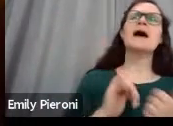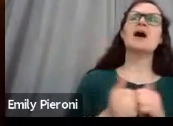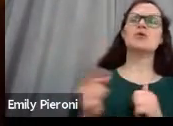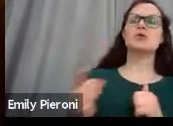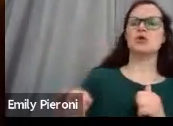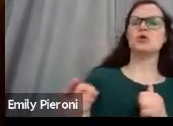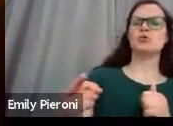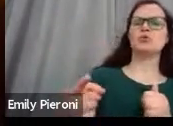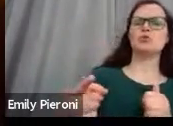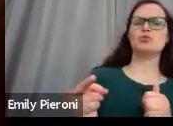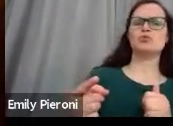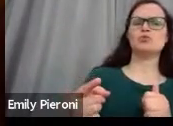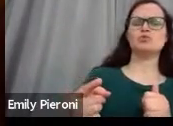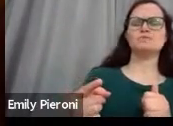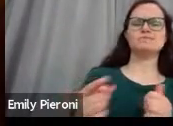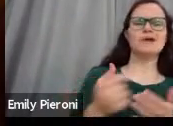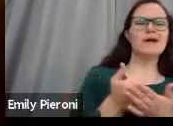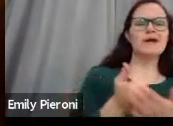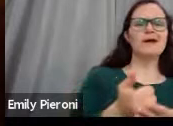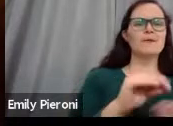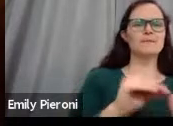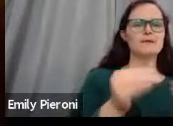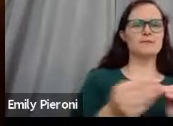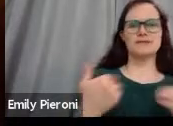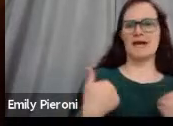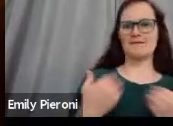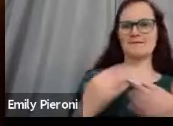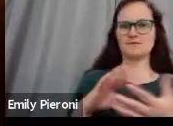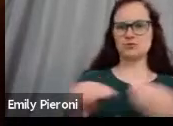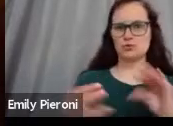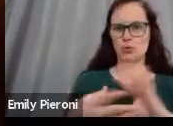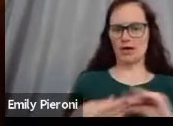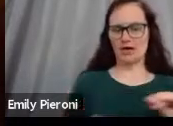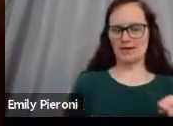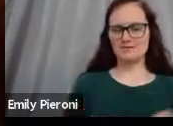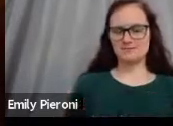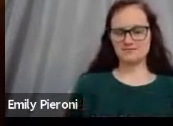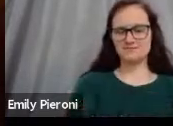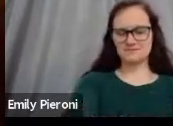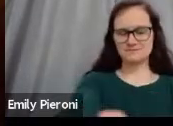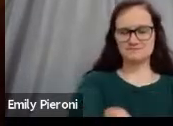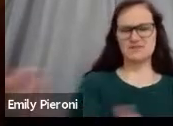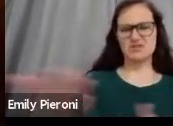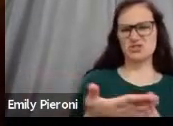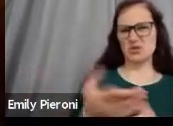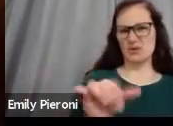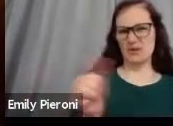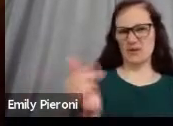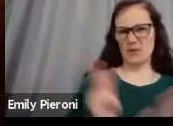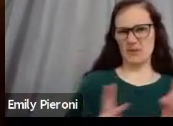remember, and why stories are so important to what we're doing in the scientific community.